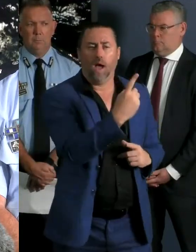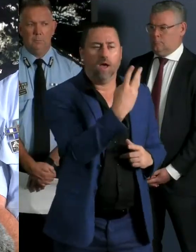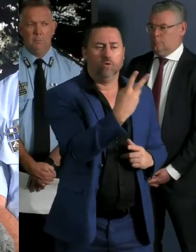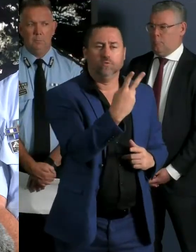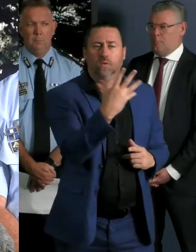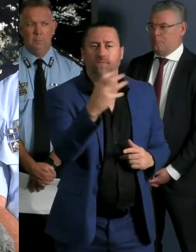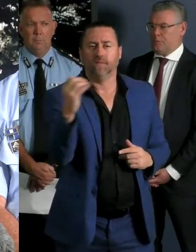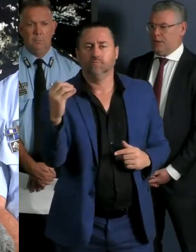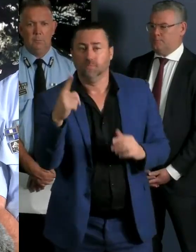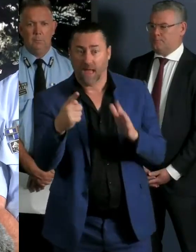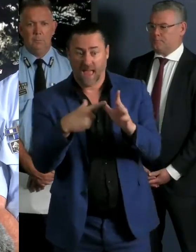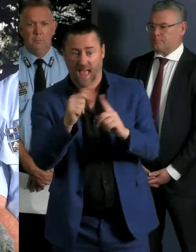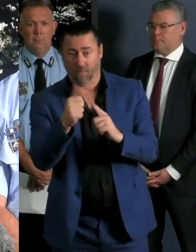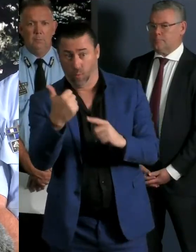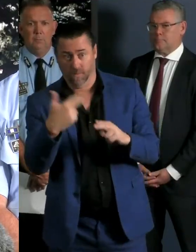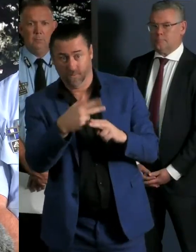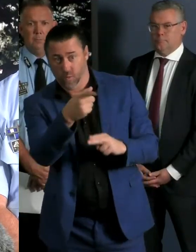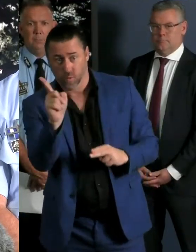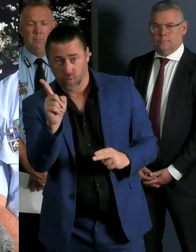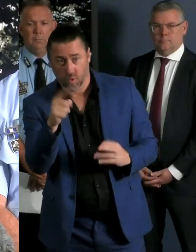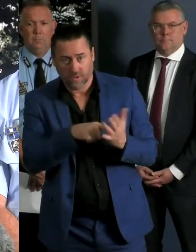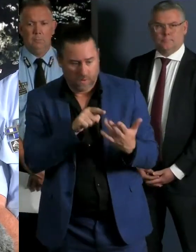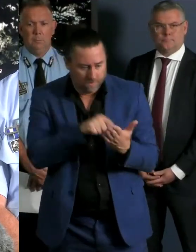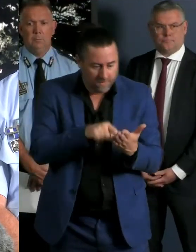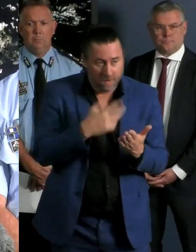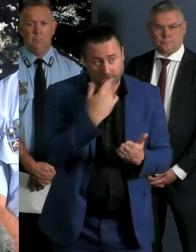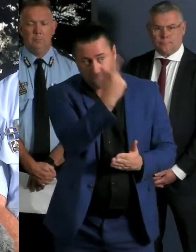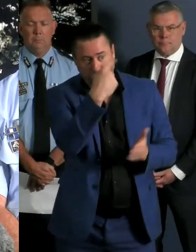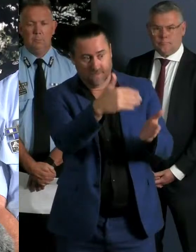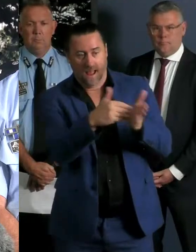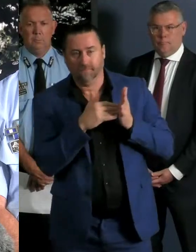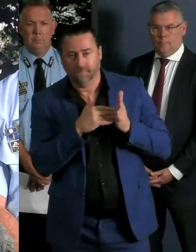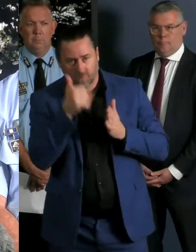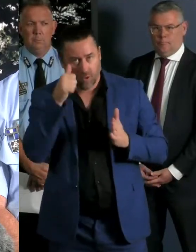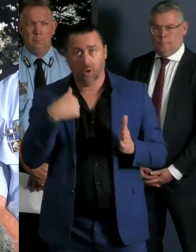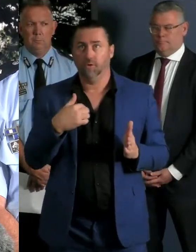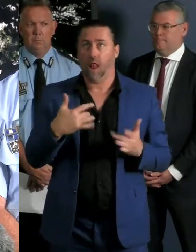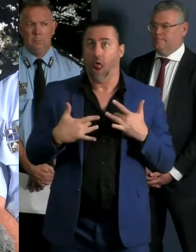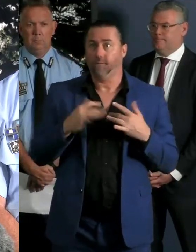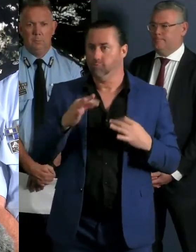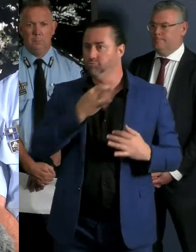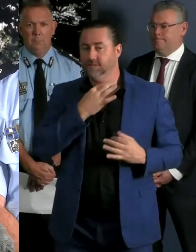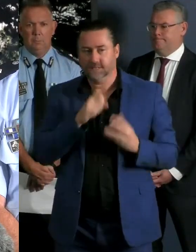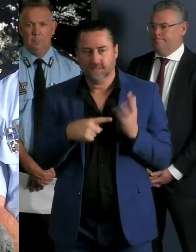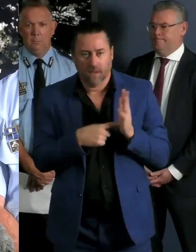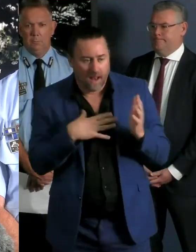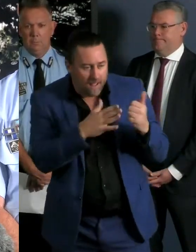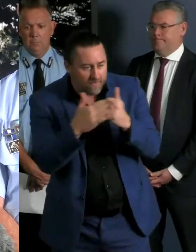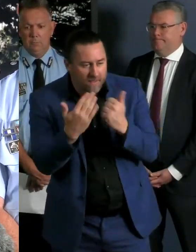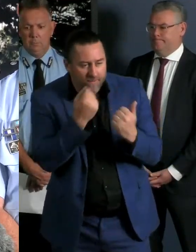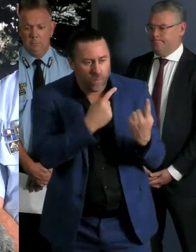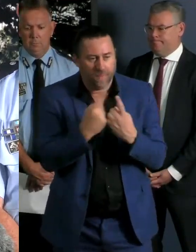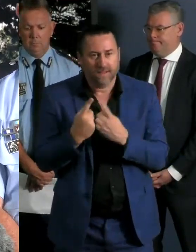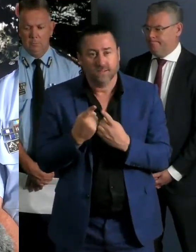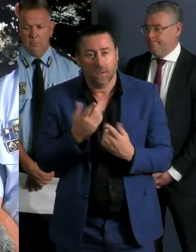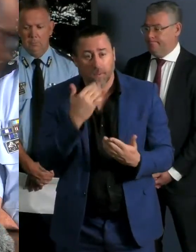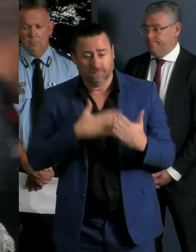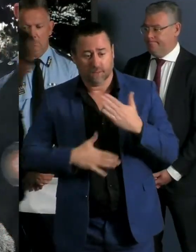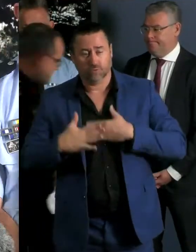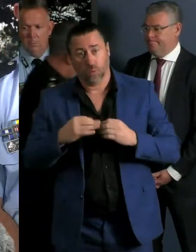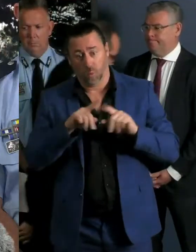for assistance. Appreciate the community's response and continue that support as we move through the system. Thank you very much.